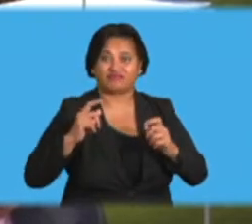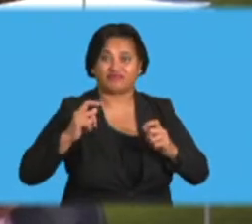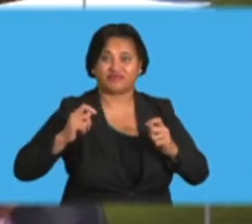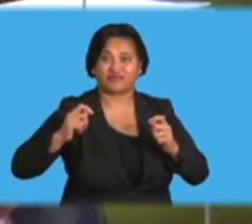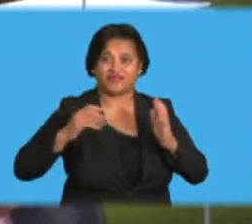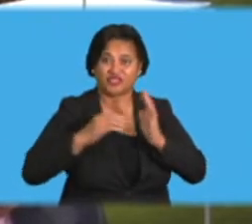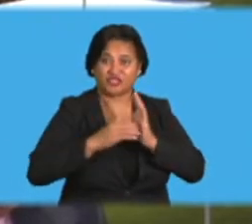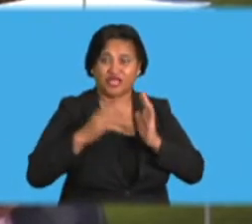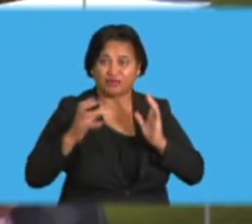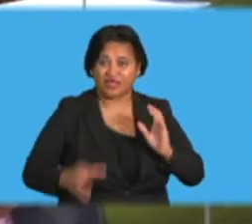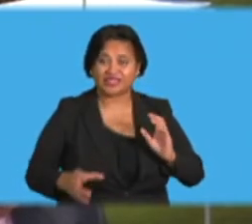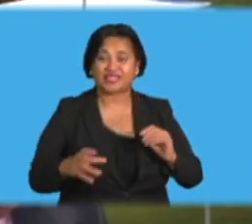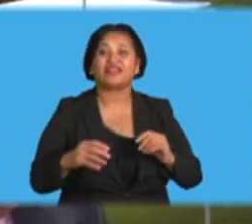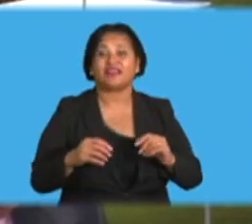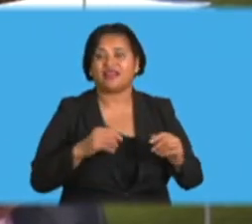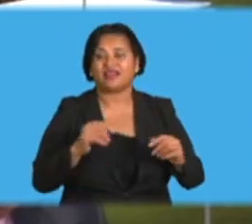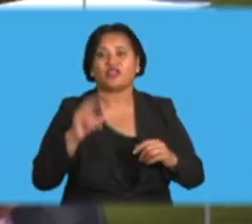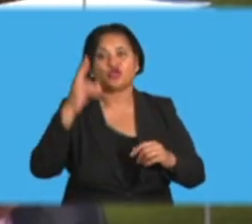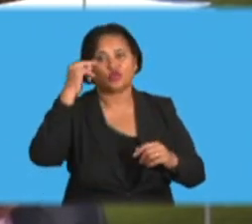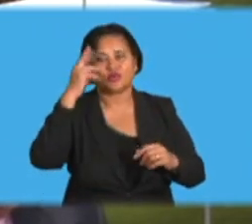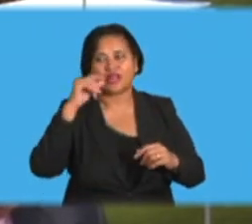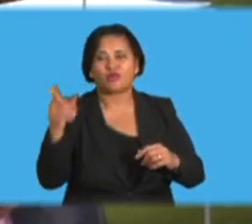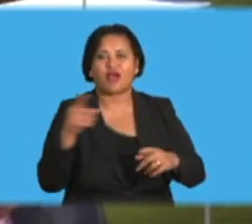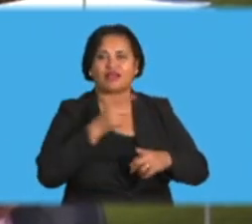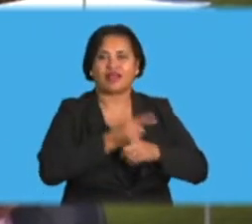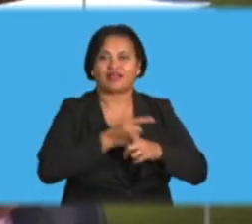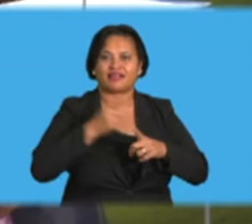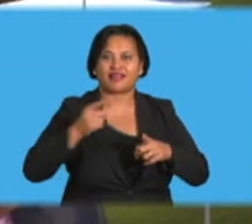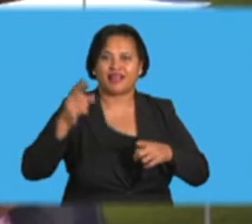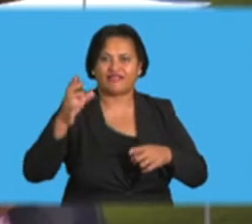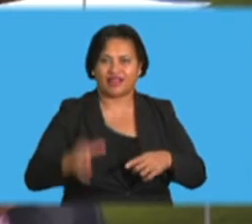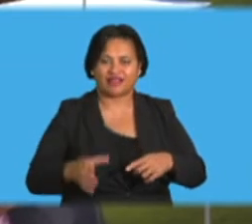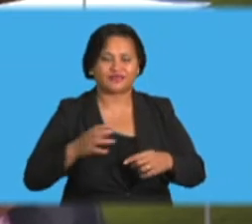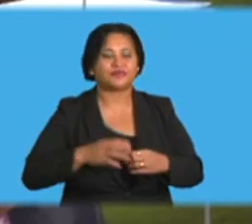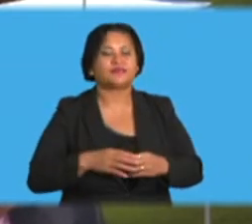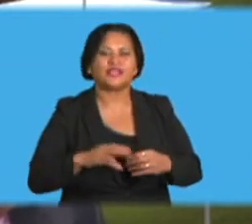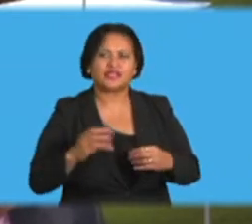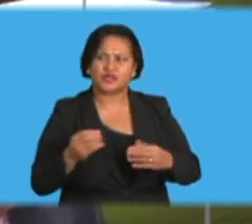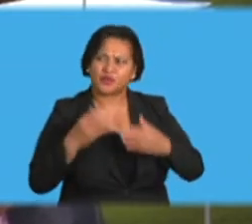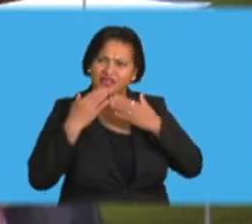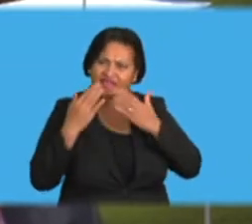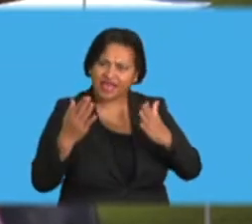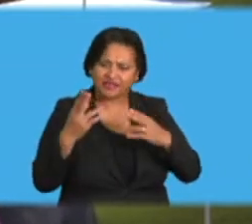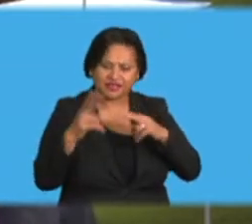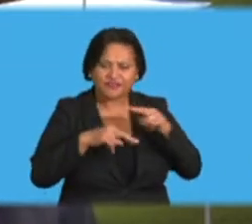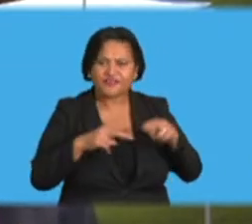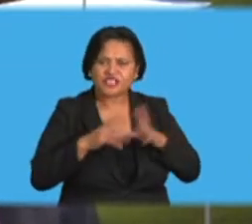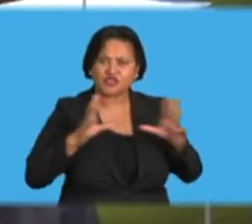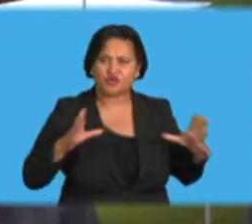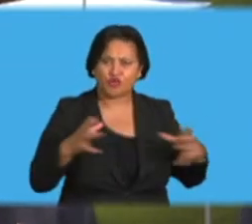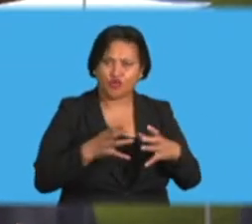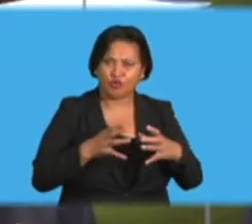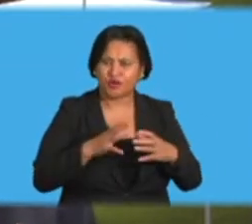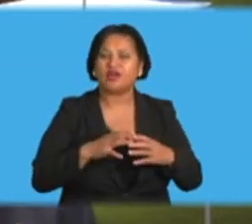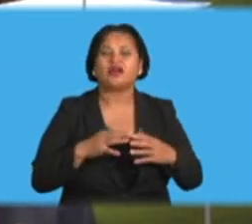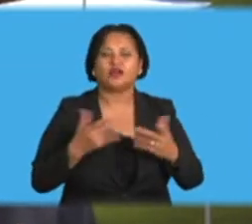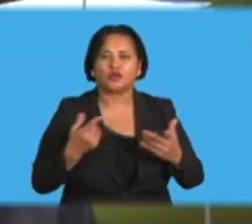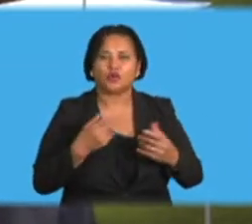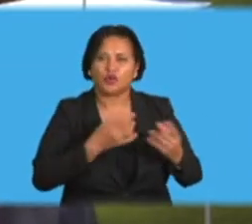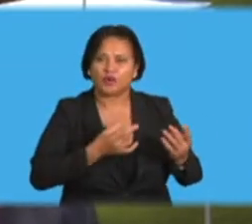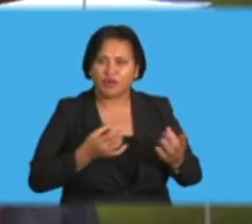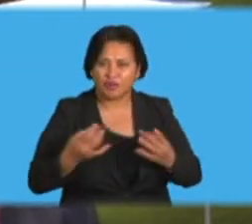Bank. Madam Speaker, all the members congratulate Fiji for hosting this, the 52nd ADB annual meeting next year.